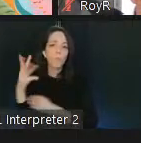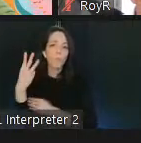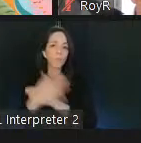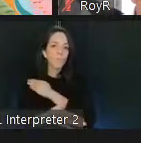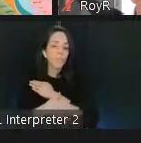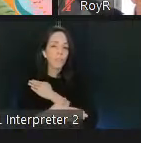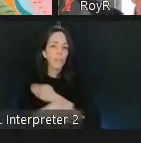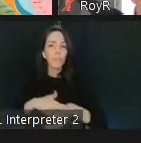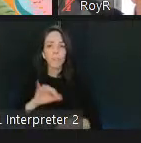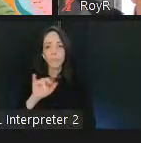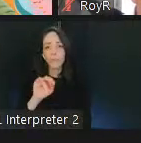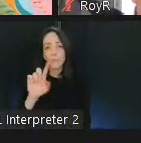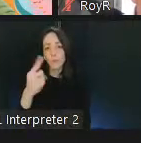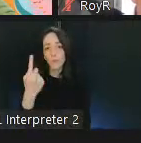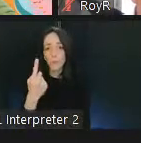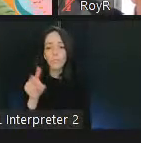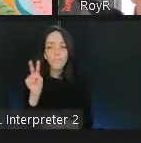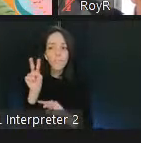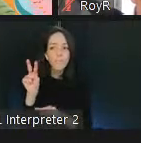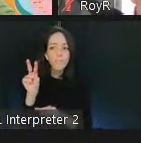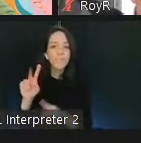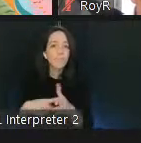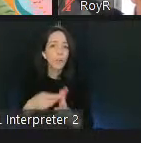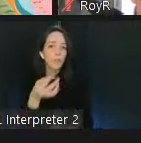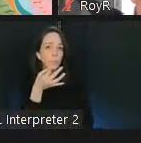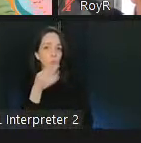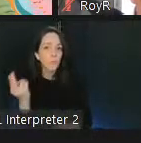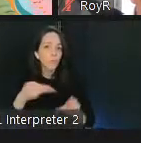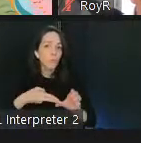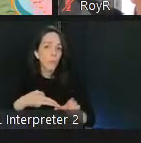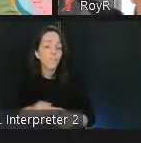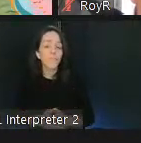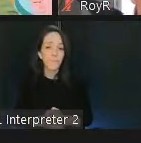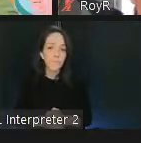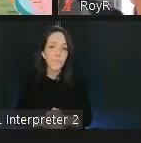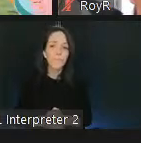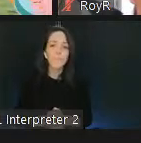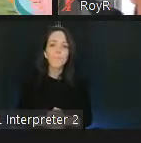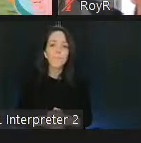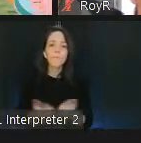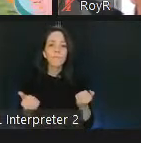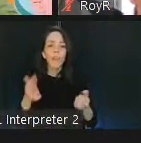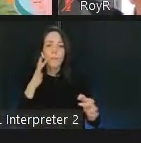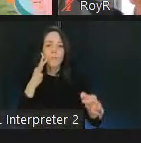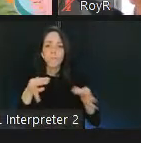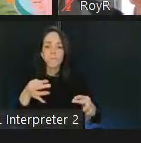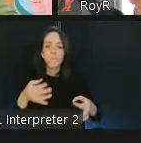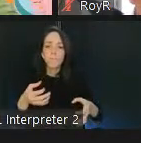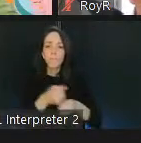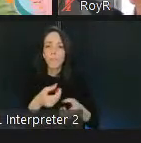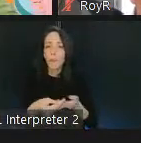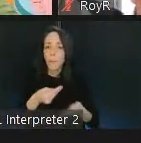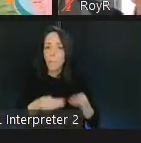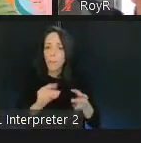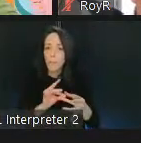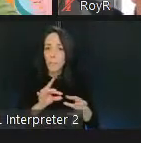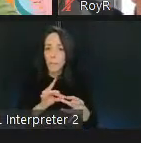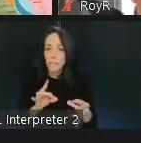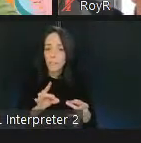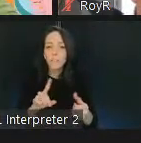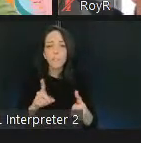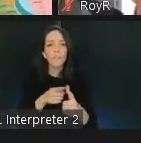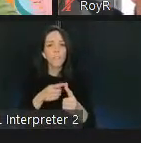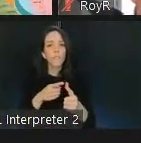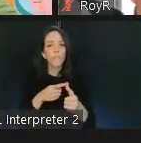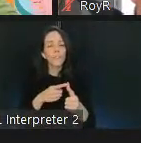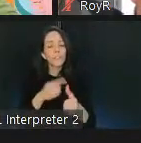1st, and we look forward to that point in time. As I provide the budget message this year, I first need to acknowledge the